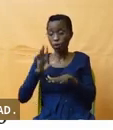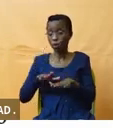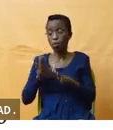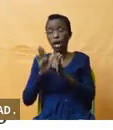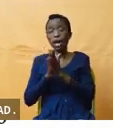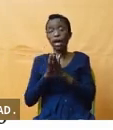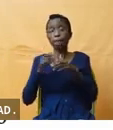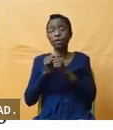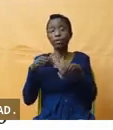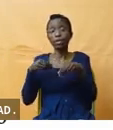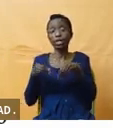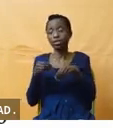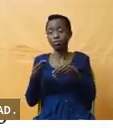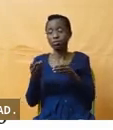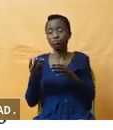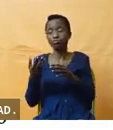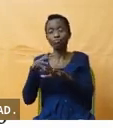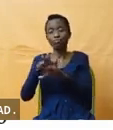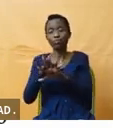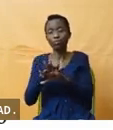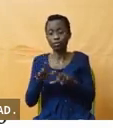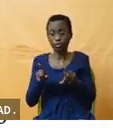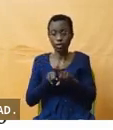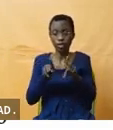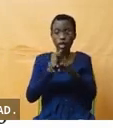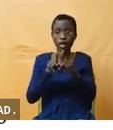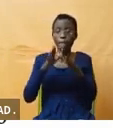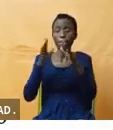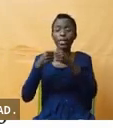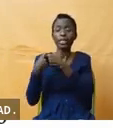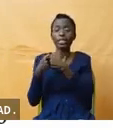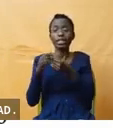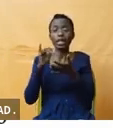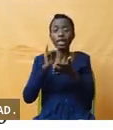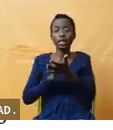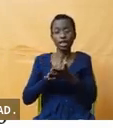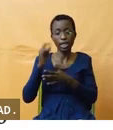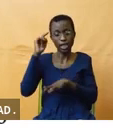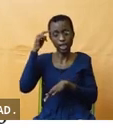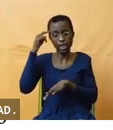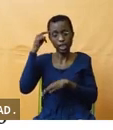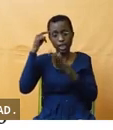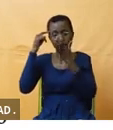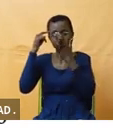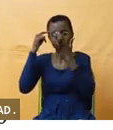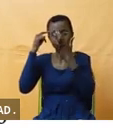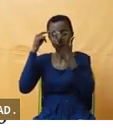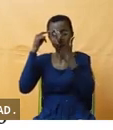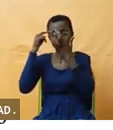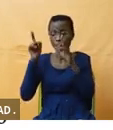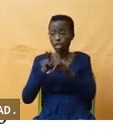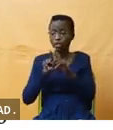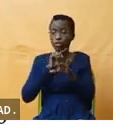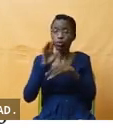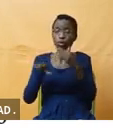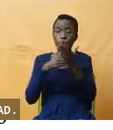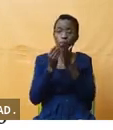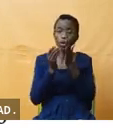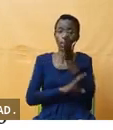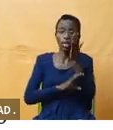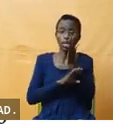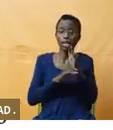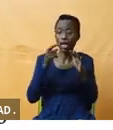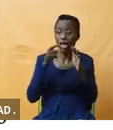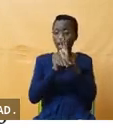integrated? But also the biggest challenge, I think, that cuts across all countries was the issue of access to